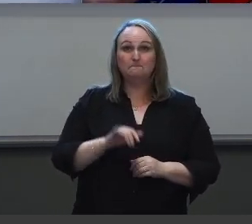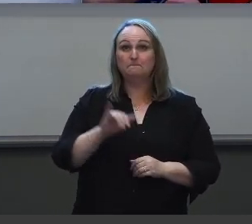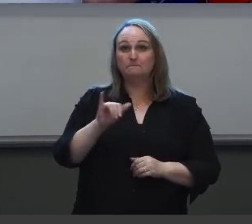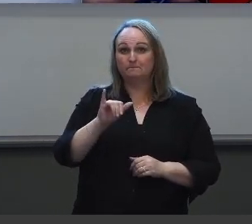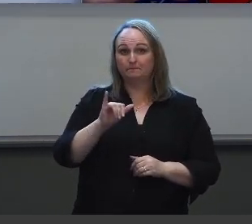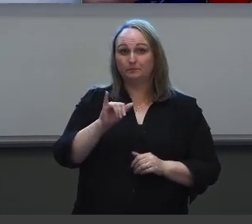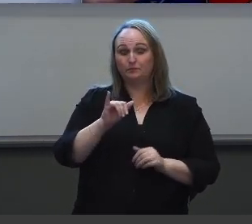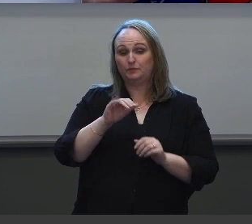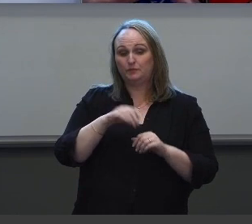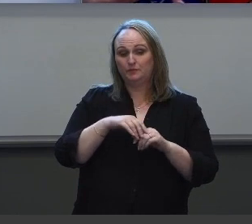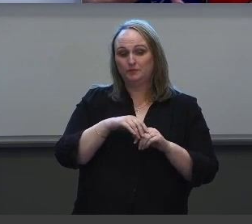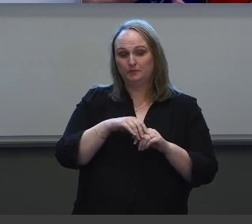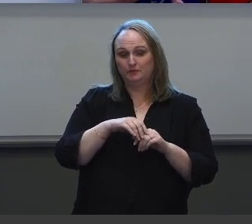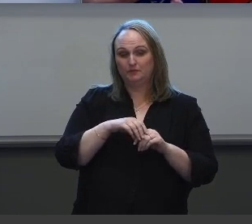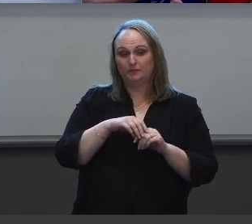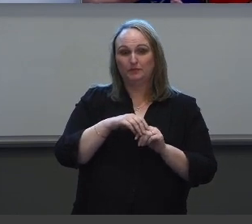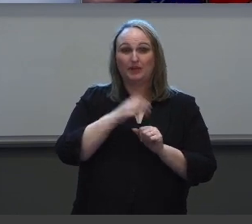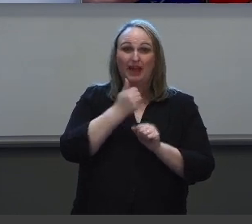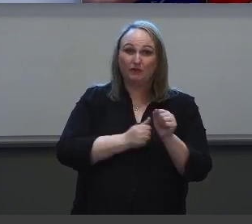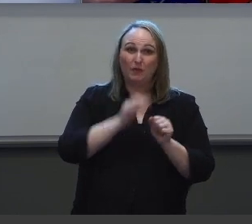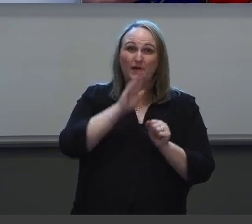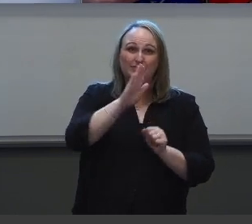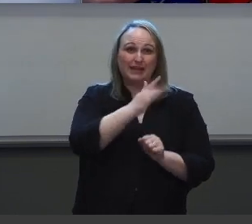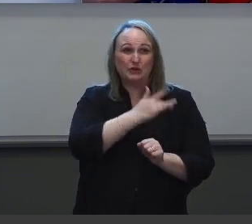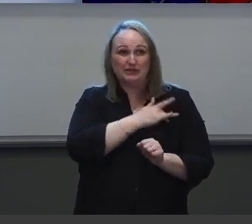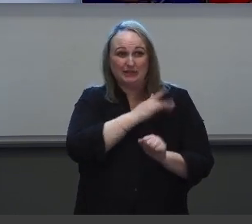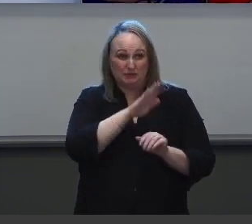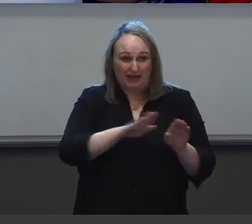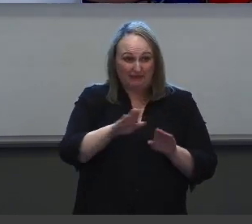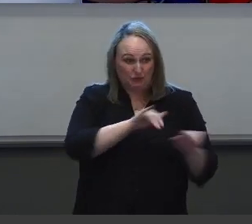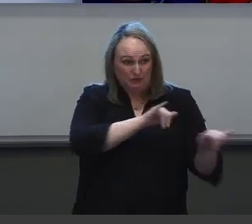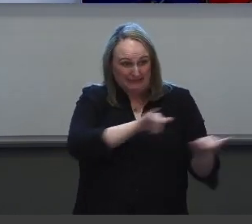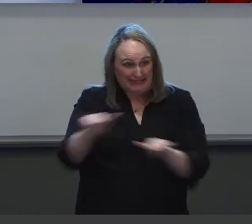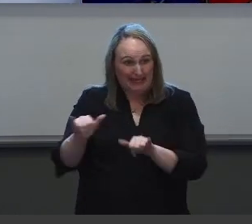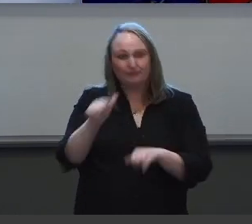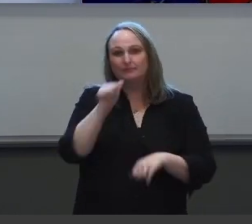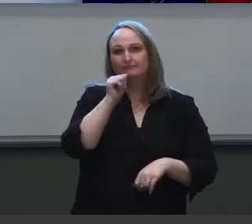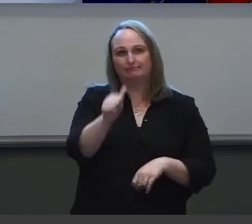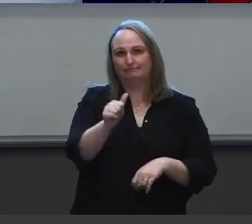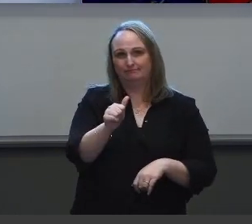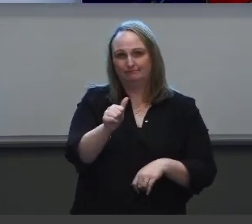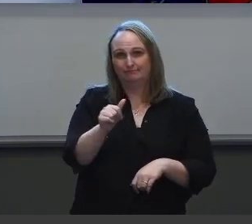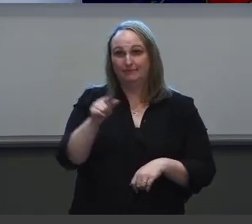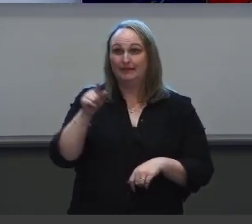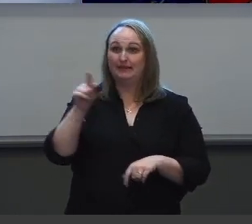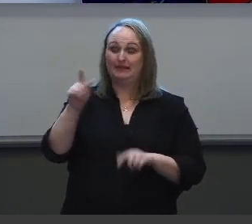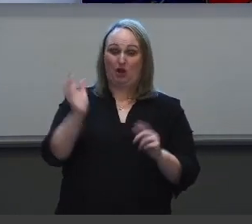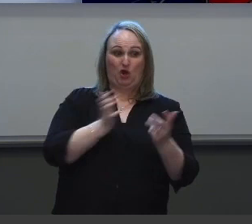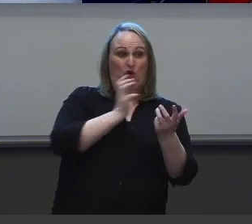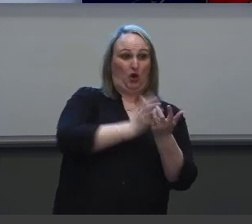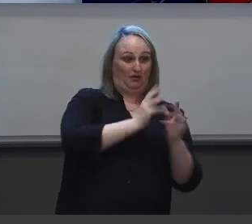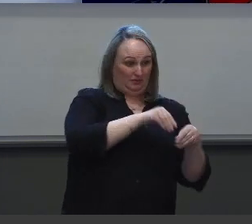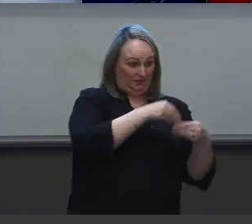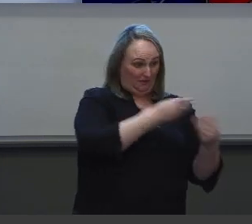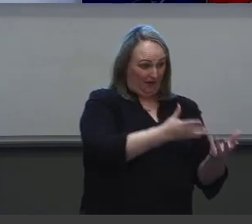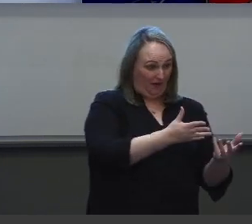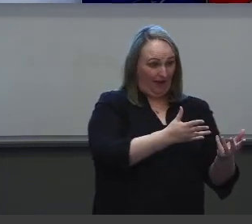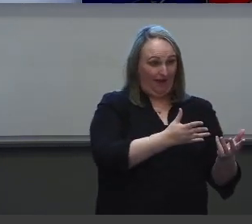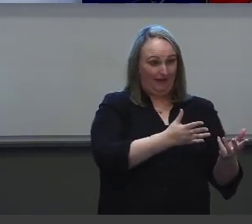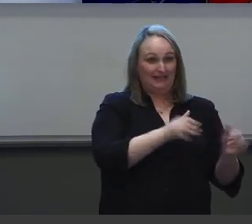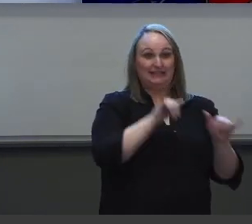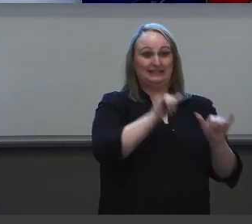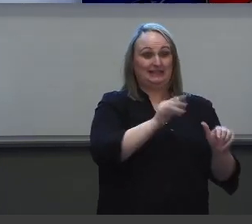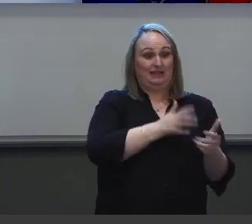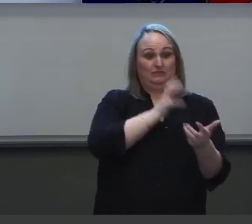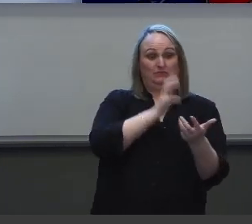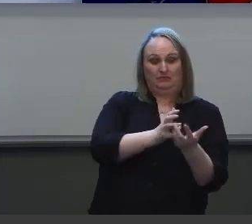everyone's sensory behaviors are not the same. So accommodating one person might actually make things worse for another person. And we need to